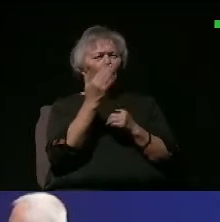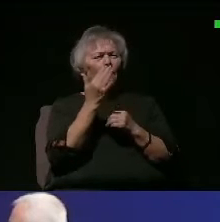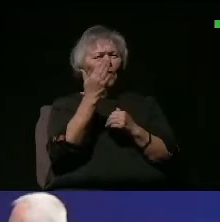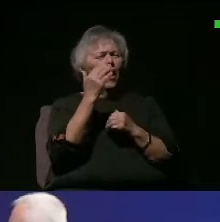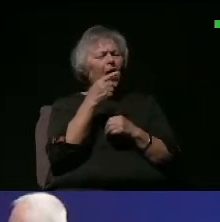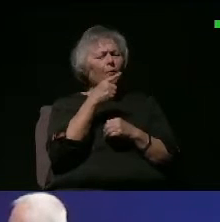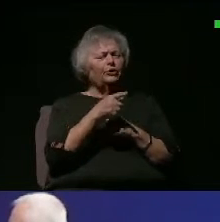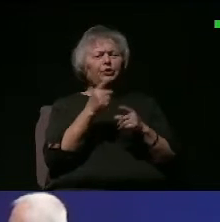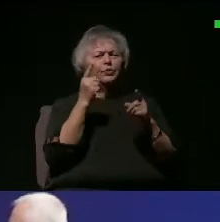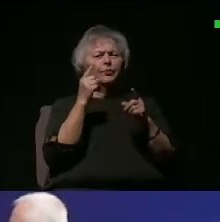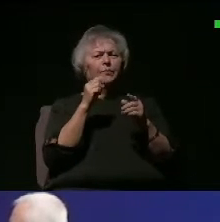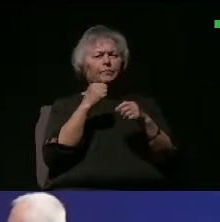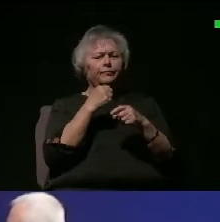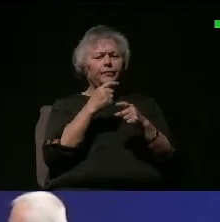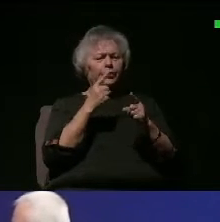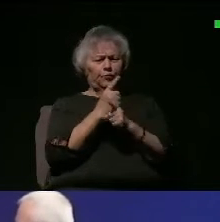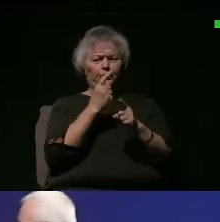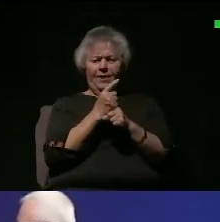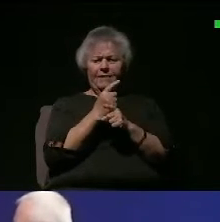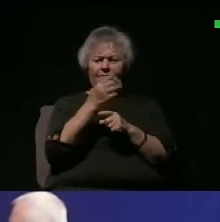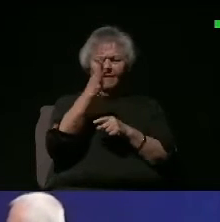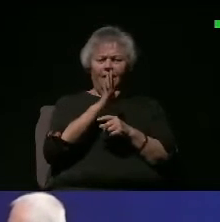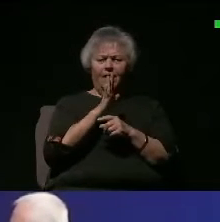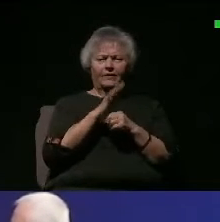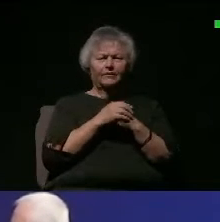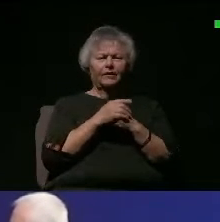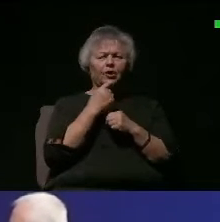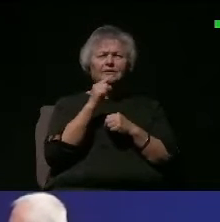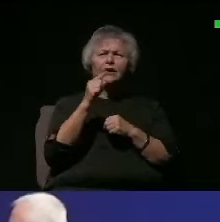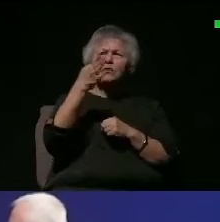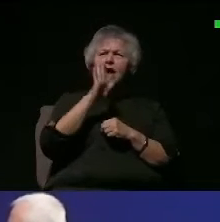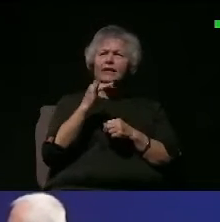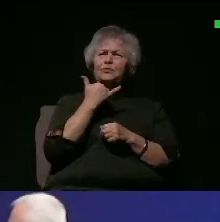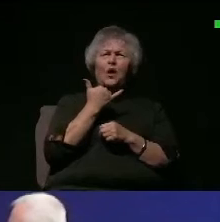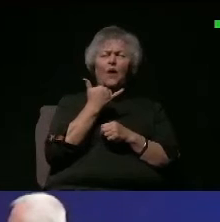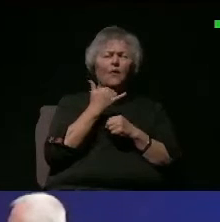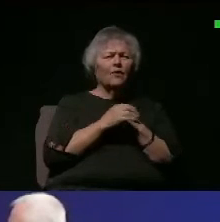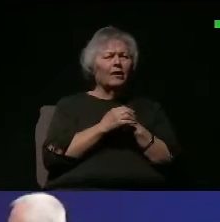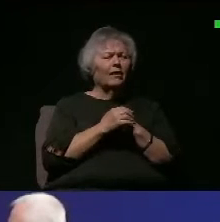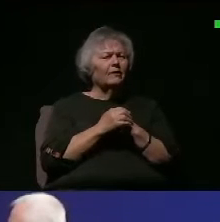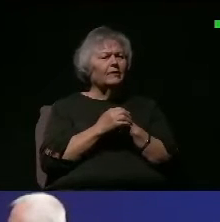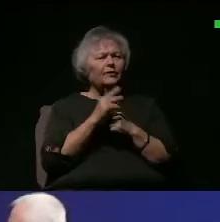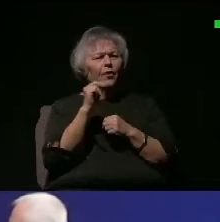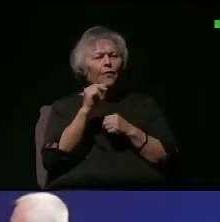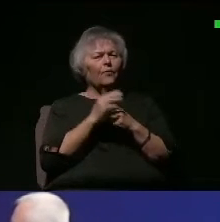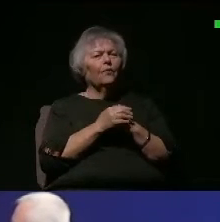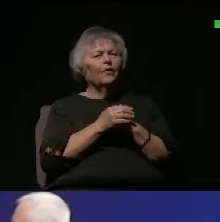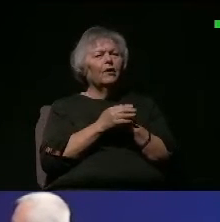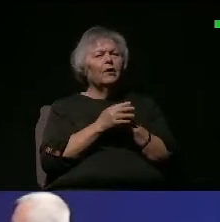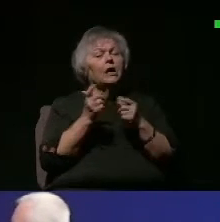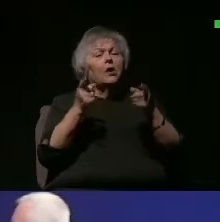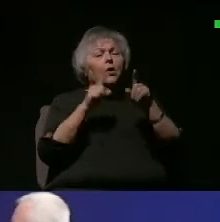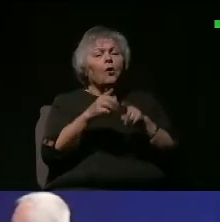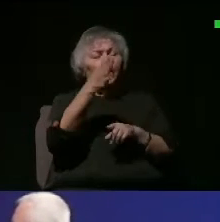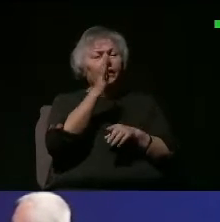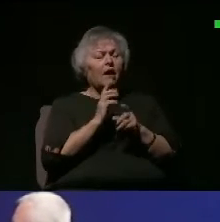you imagine rebuking God? Can you imagine calling God on the carpet? When God gives Job a chance